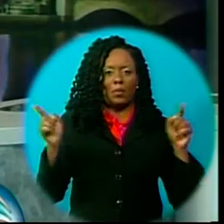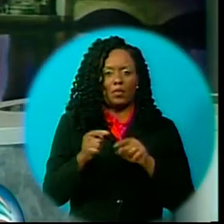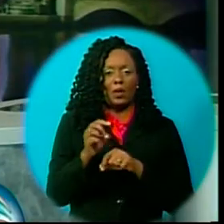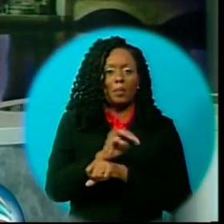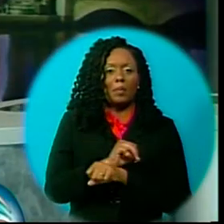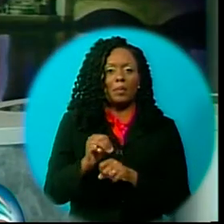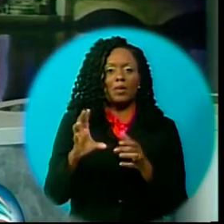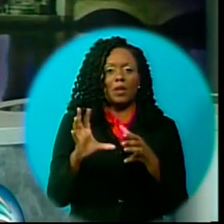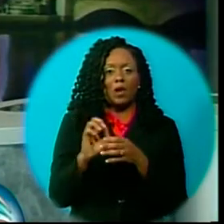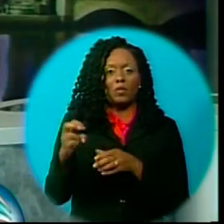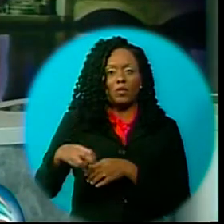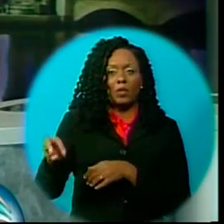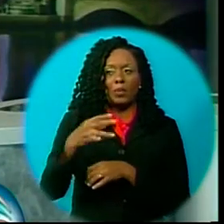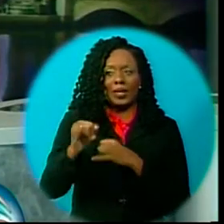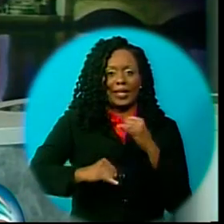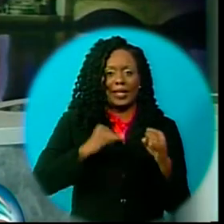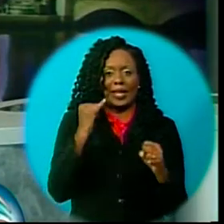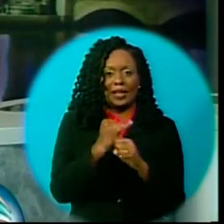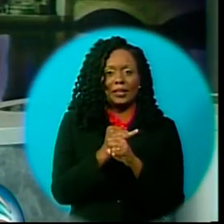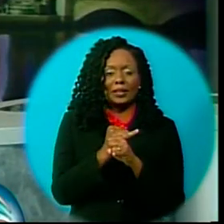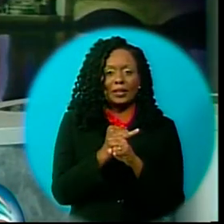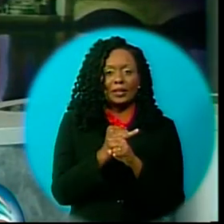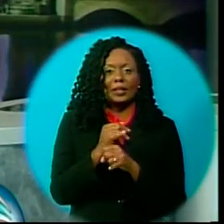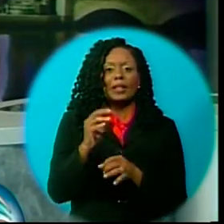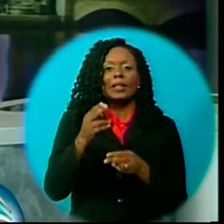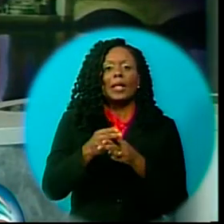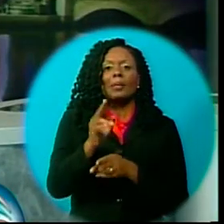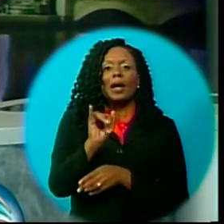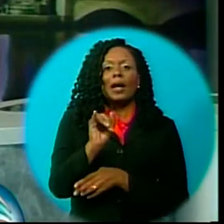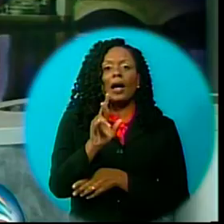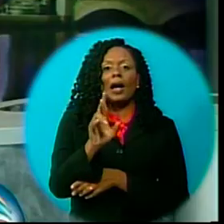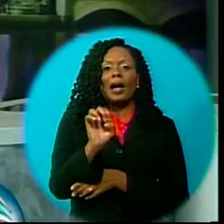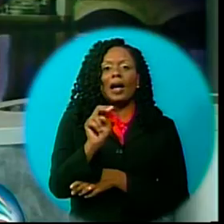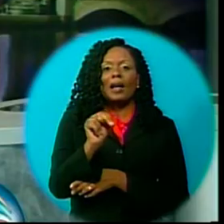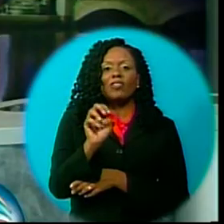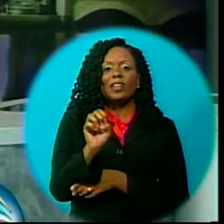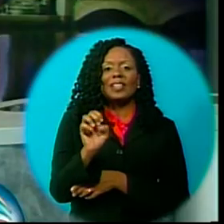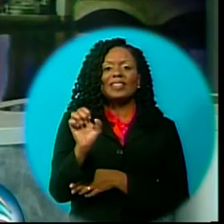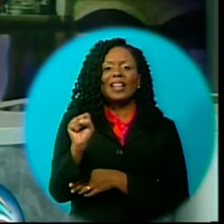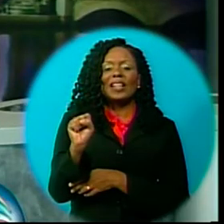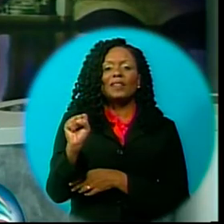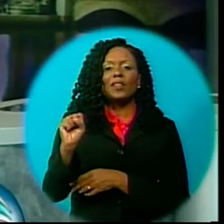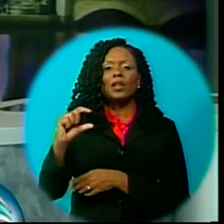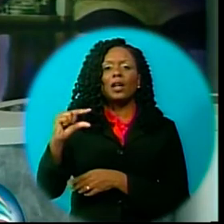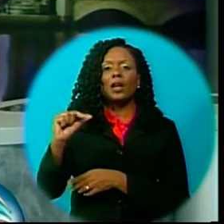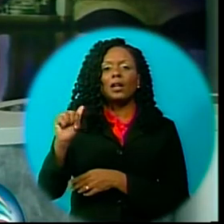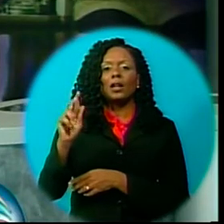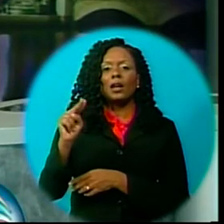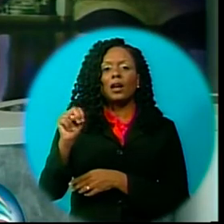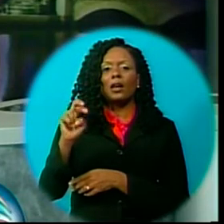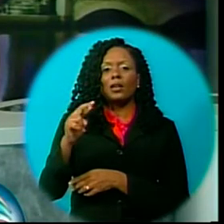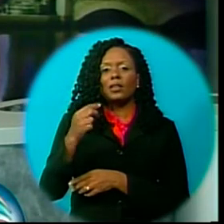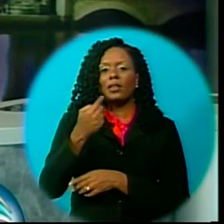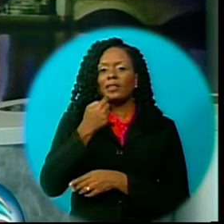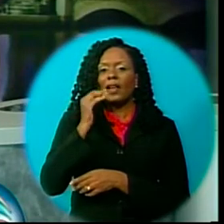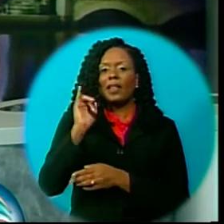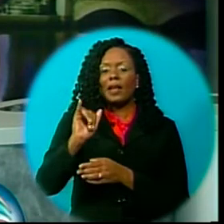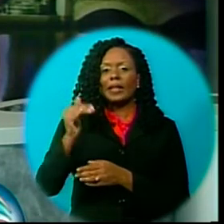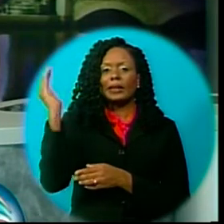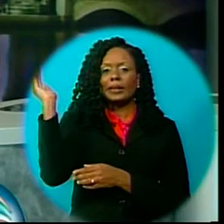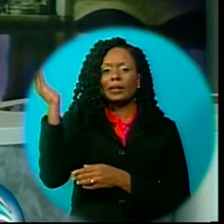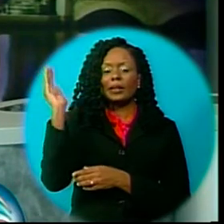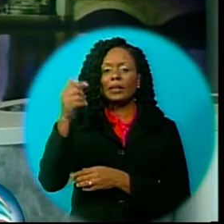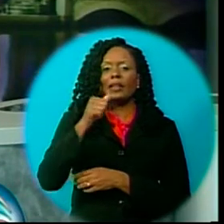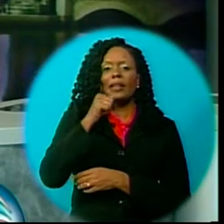Secretary in the Ministry of Tourism and International Transport, Senator Irene Sandiford-Garner, in a State of the Industry address at the Lord